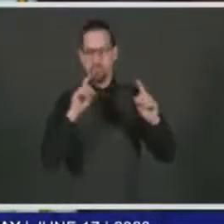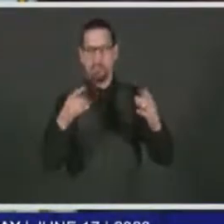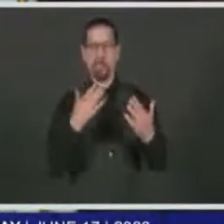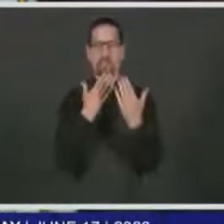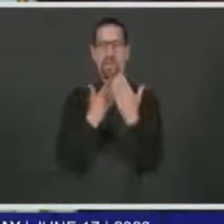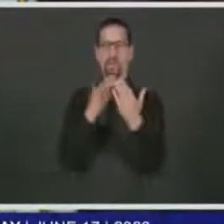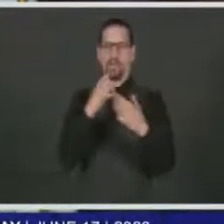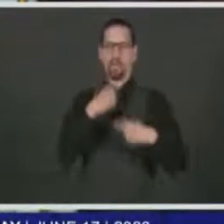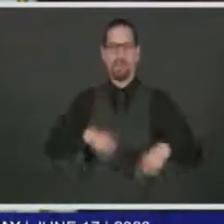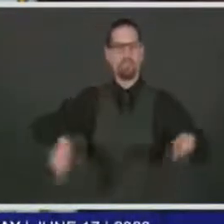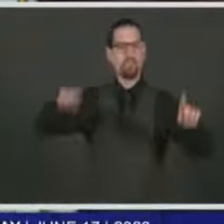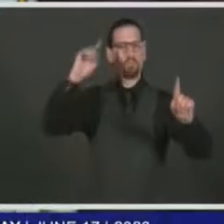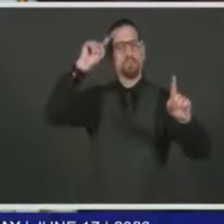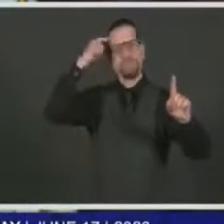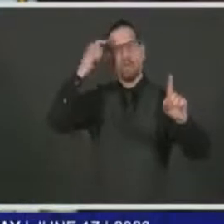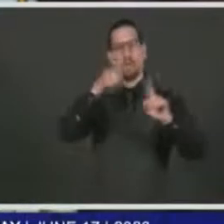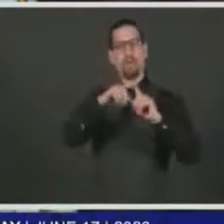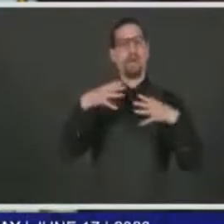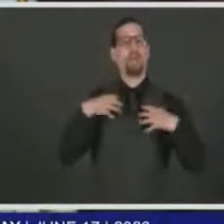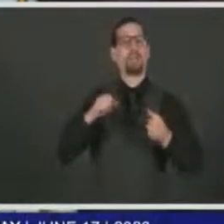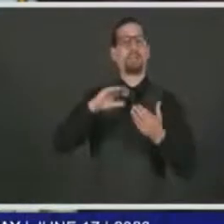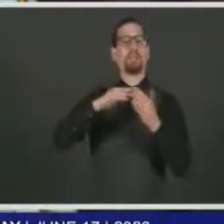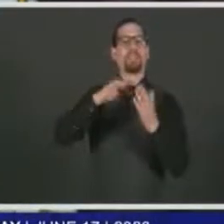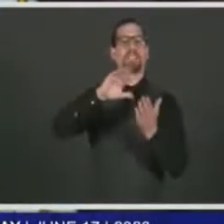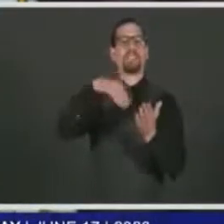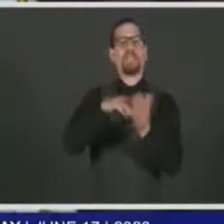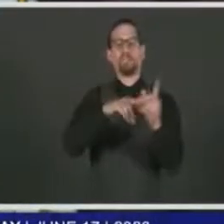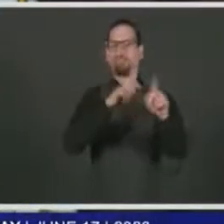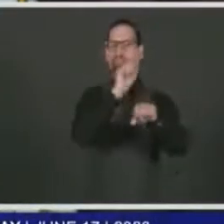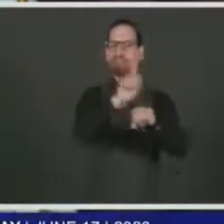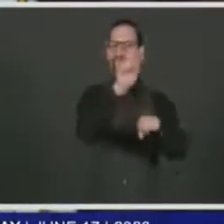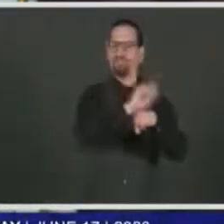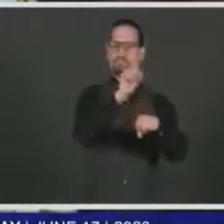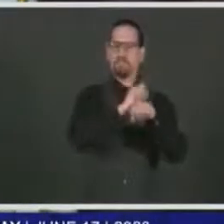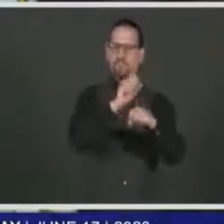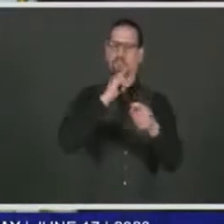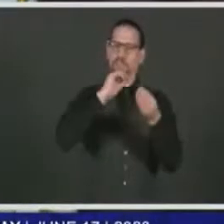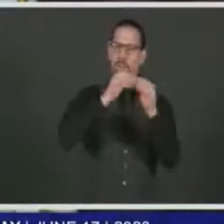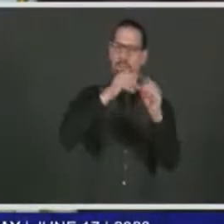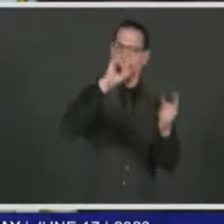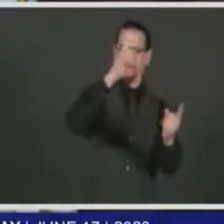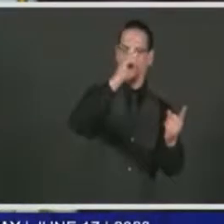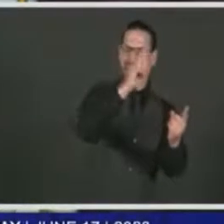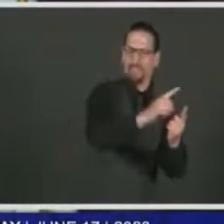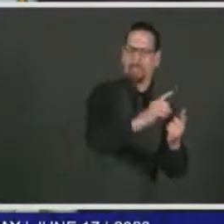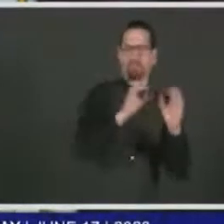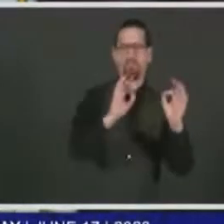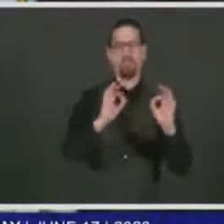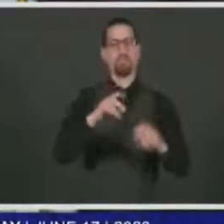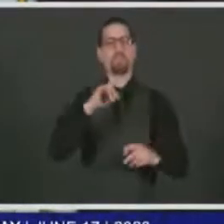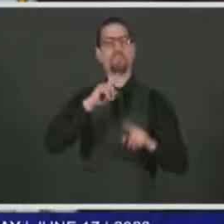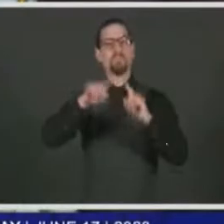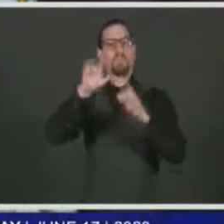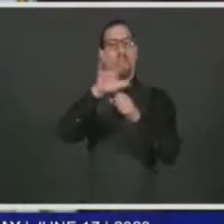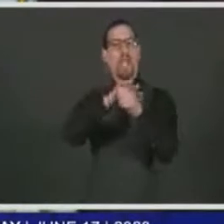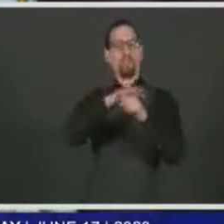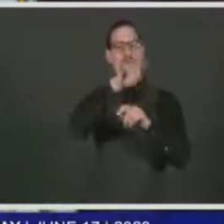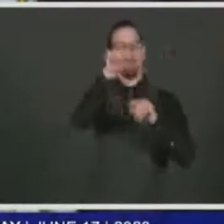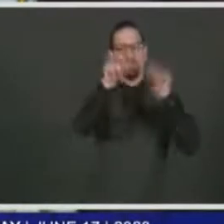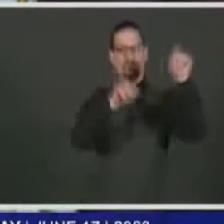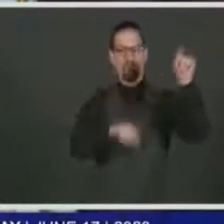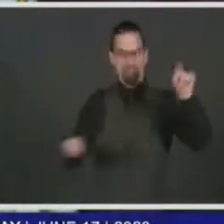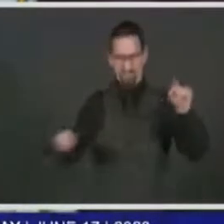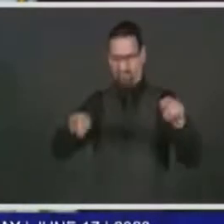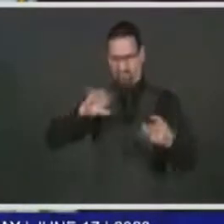in Woonsocket. So I want to say this. These numbers are a point in time. They